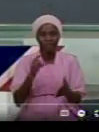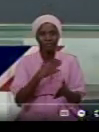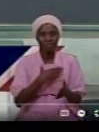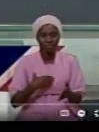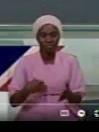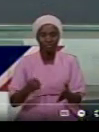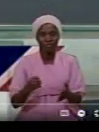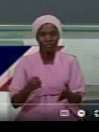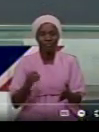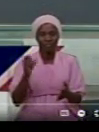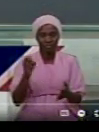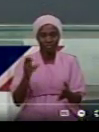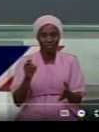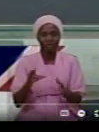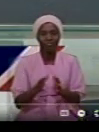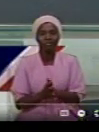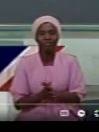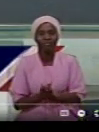chapter